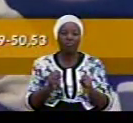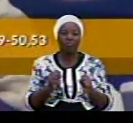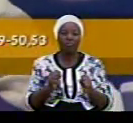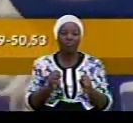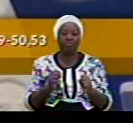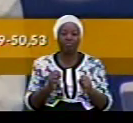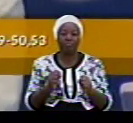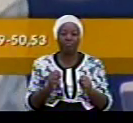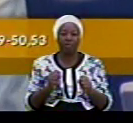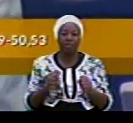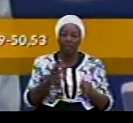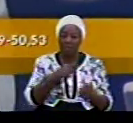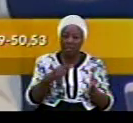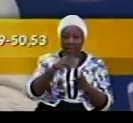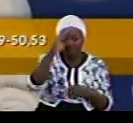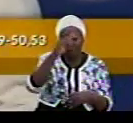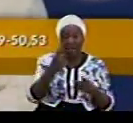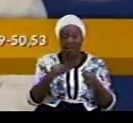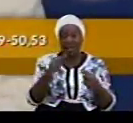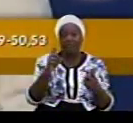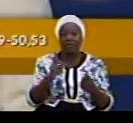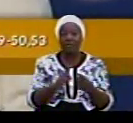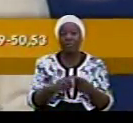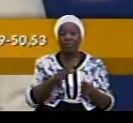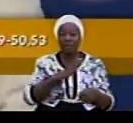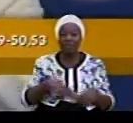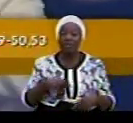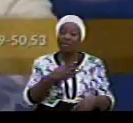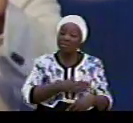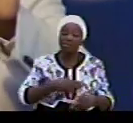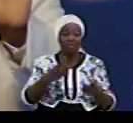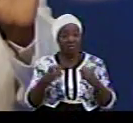come before my son dies.